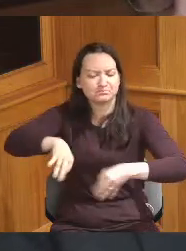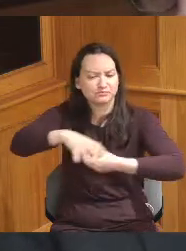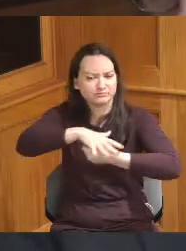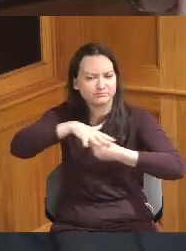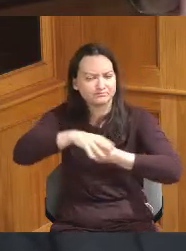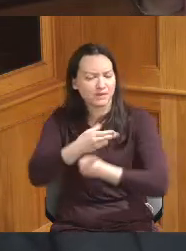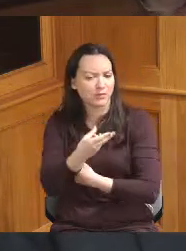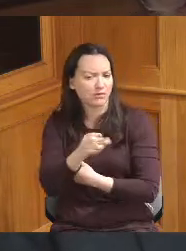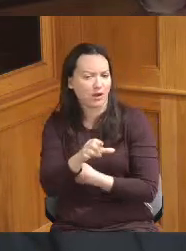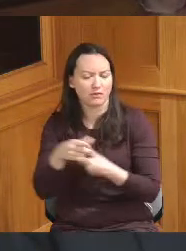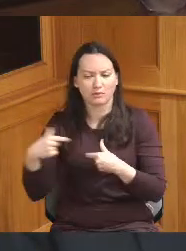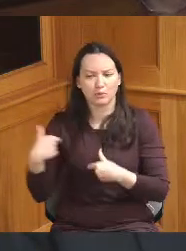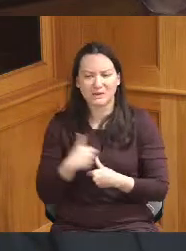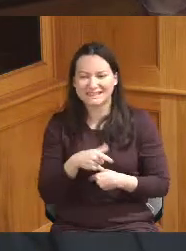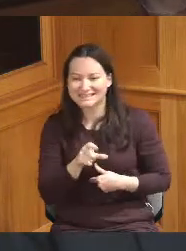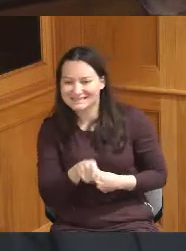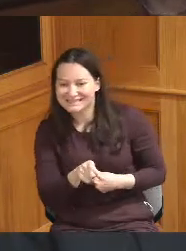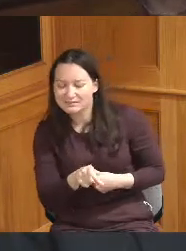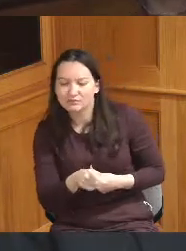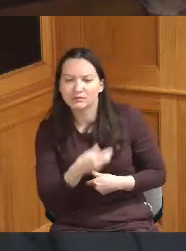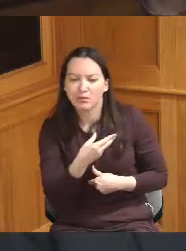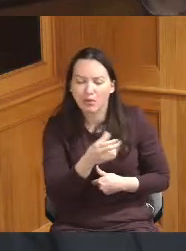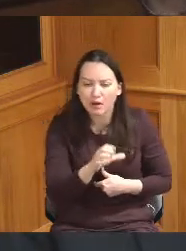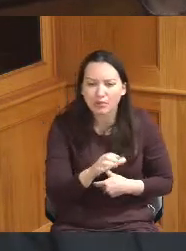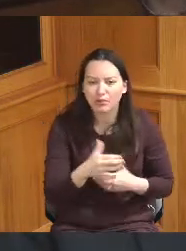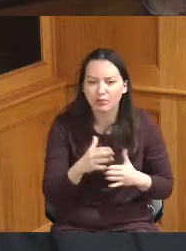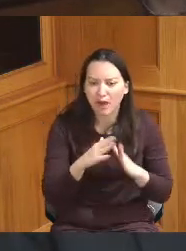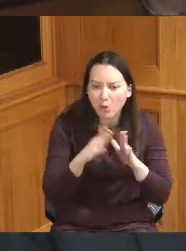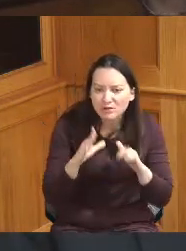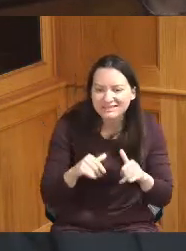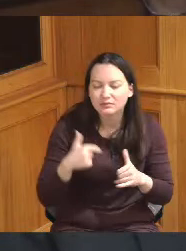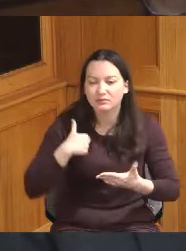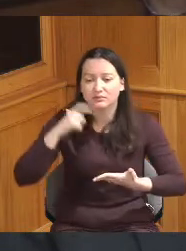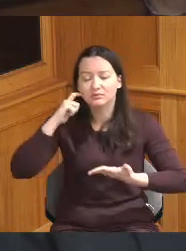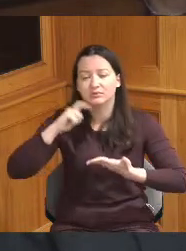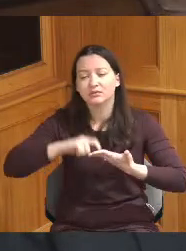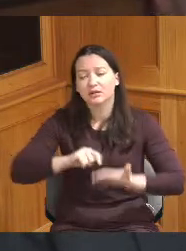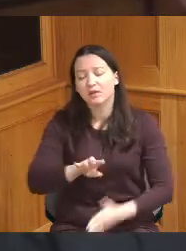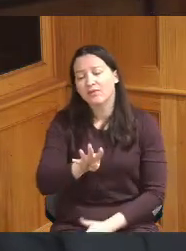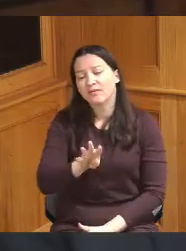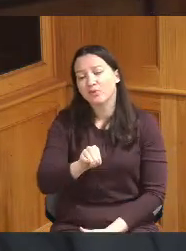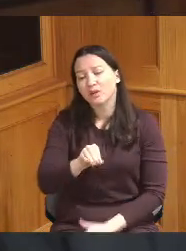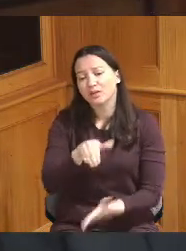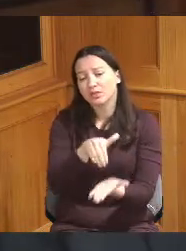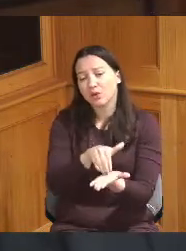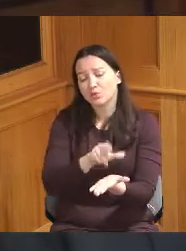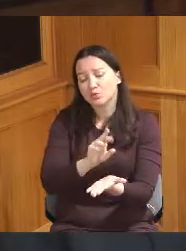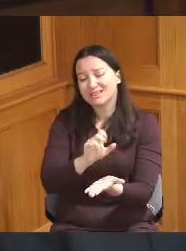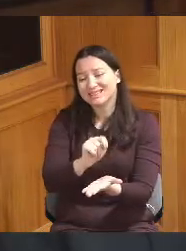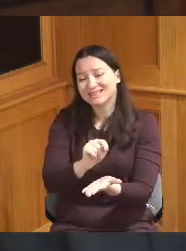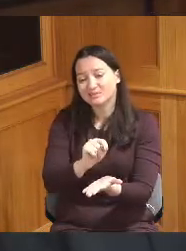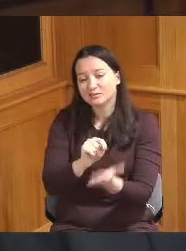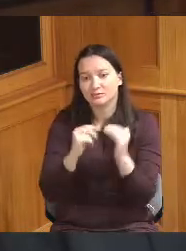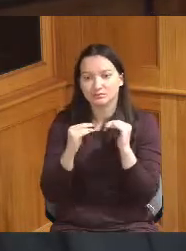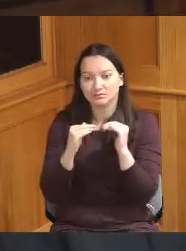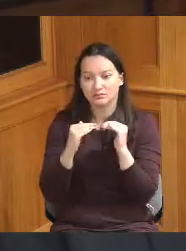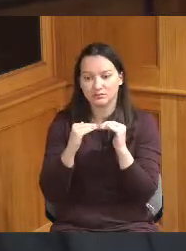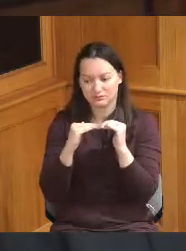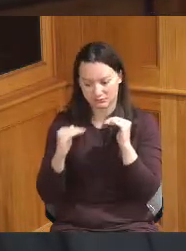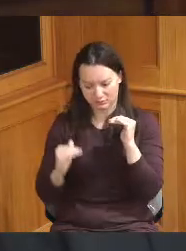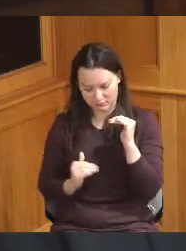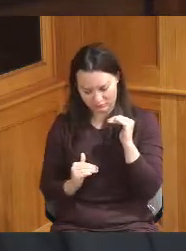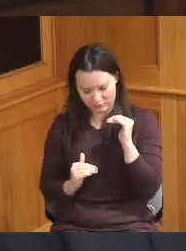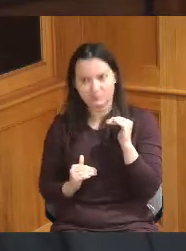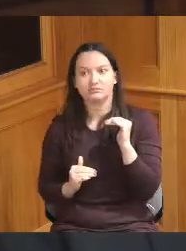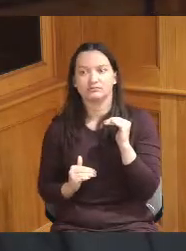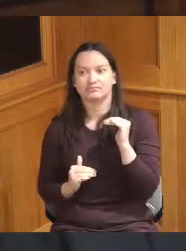on here by way of the need. And we have identified 40,000 units of the deficit a number of years